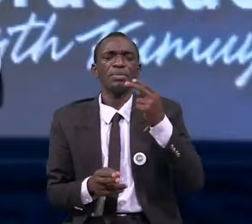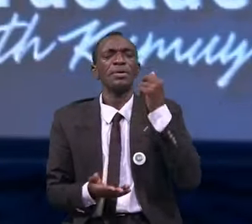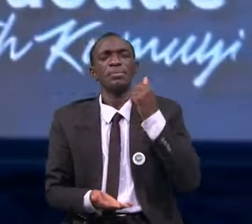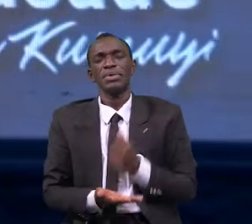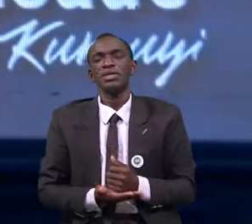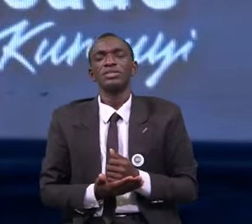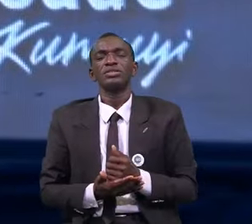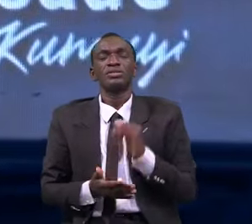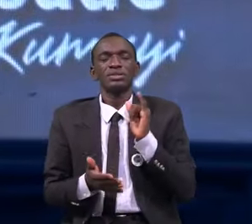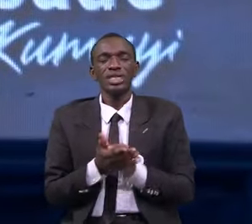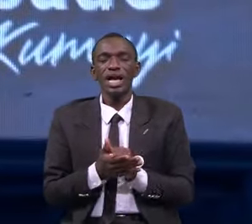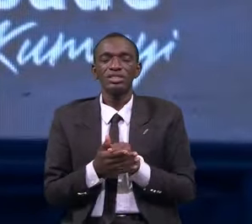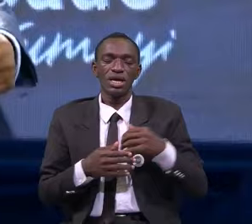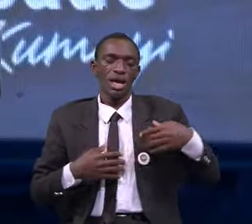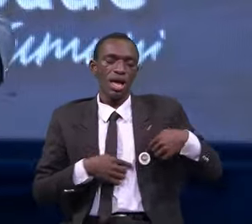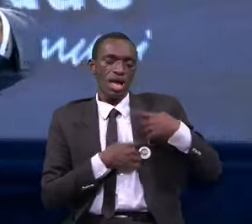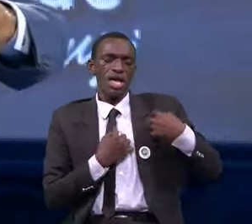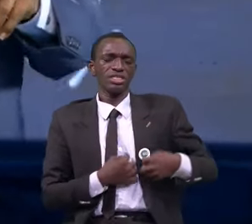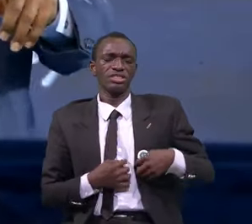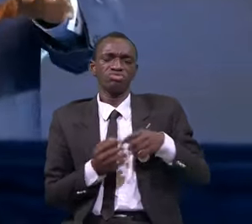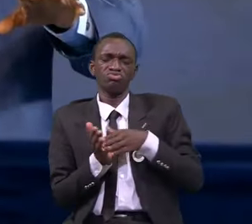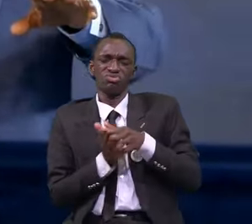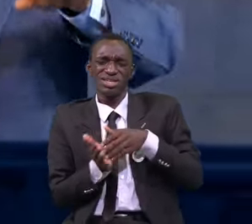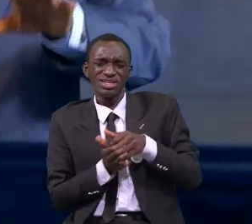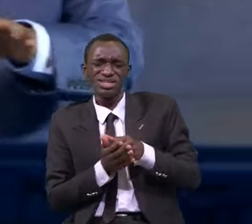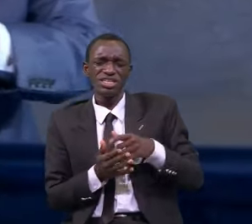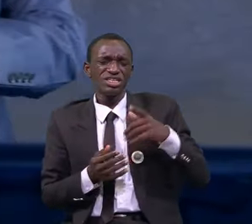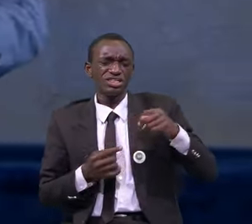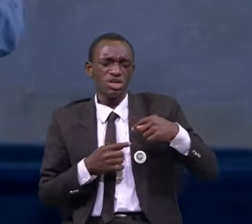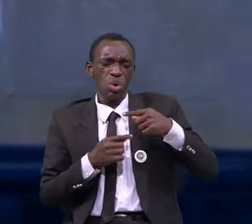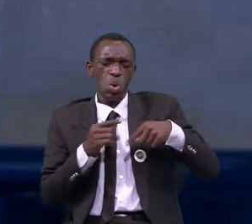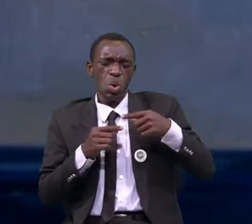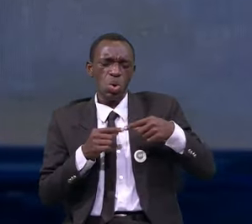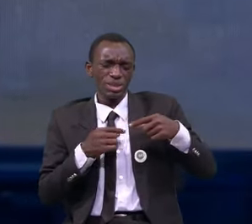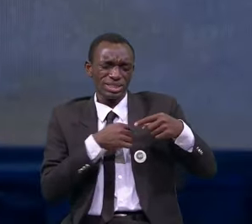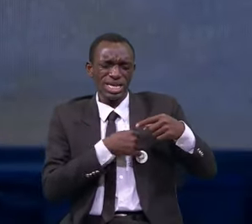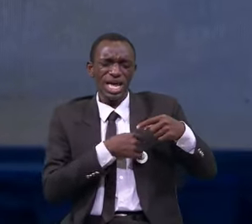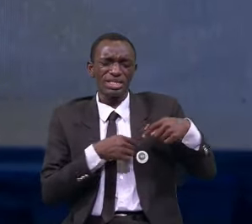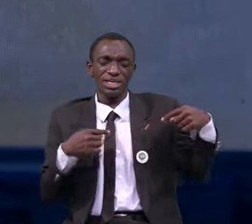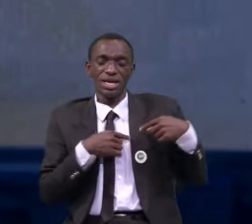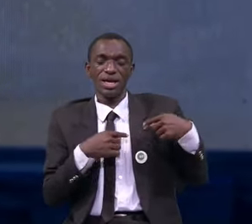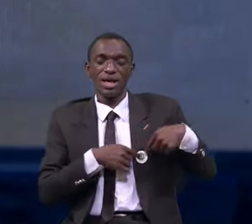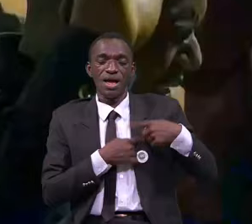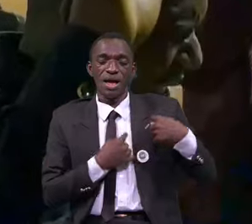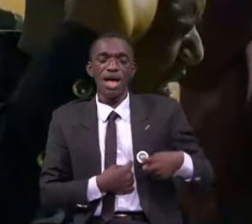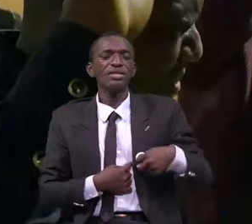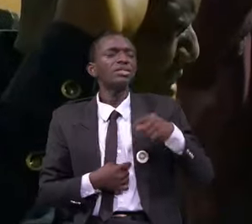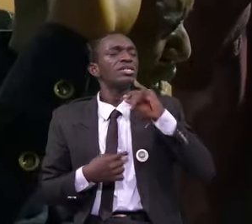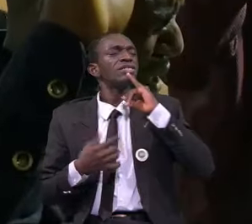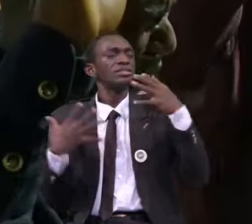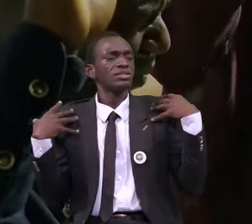That weak heart, that hole in the heart, it's mended, be healed in Jesus'